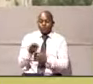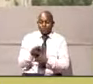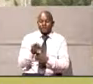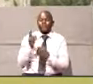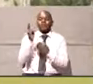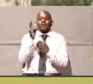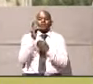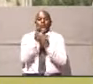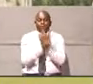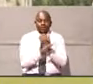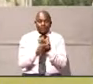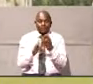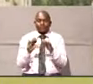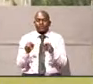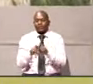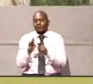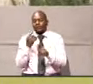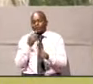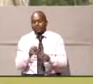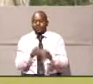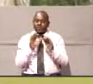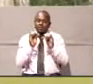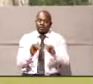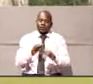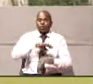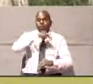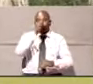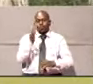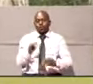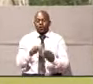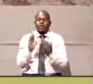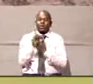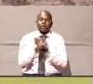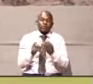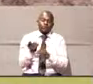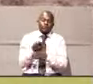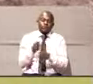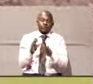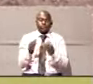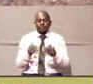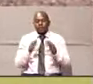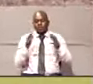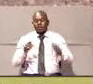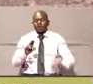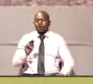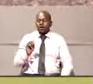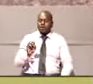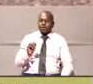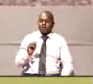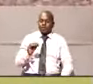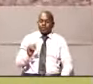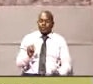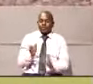Council residents who have settled in the fragile hills of Wakiso have no considerations for NEMA's guidelines.